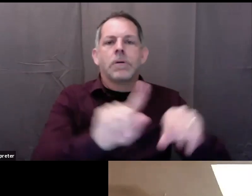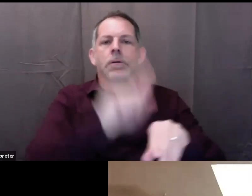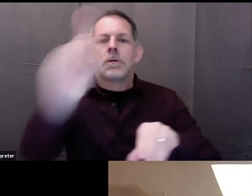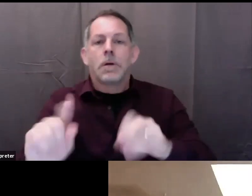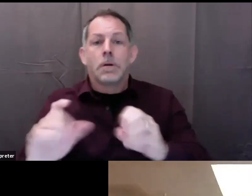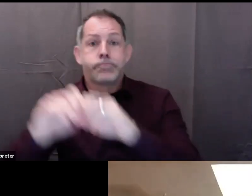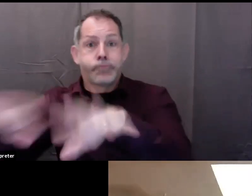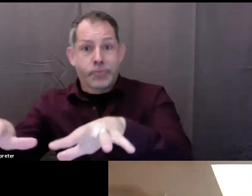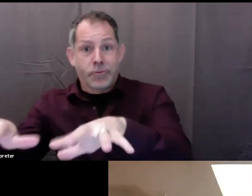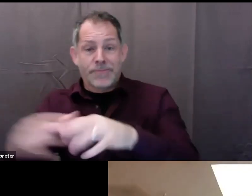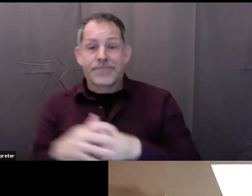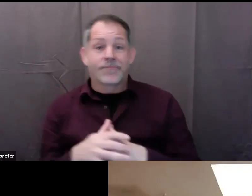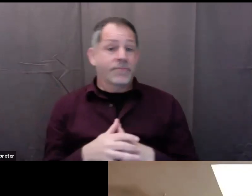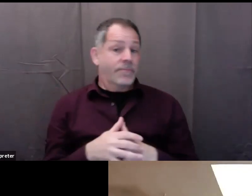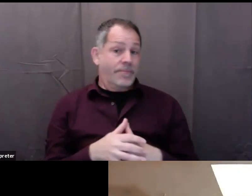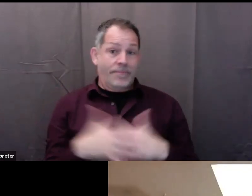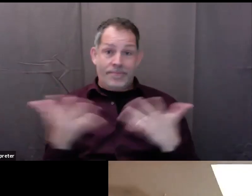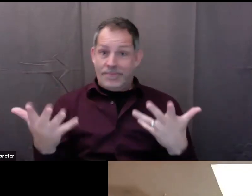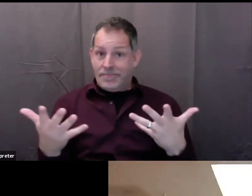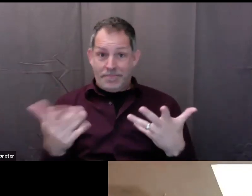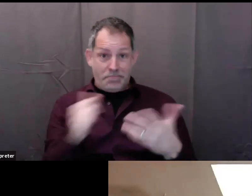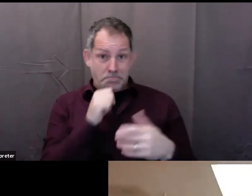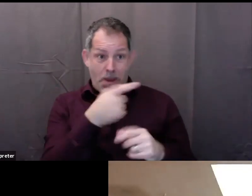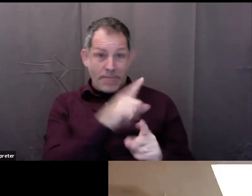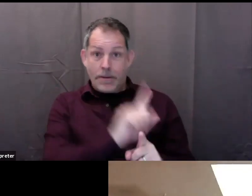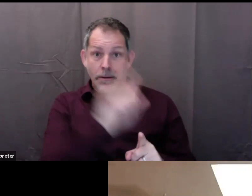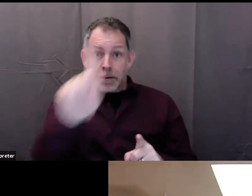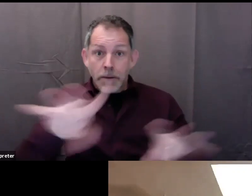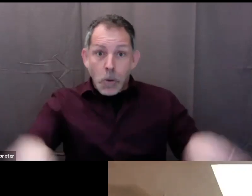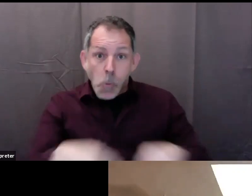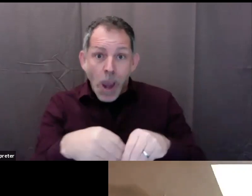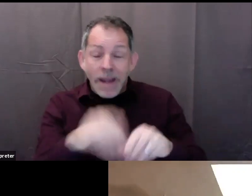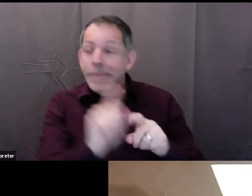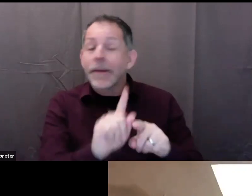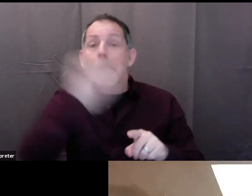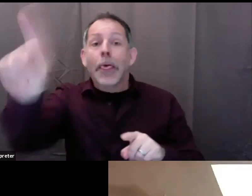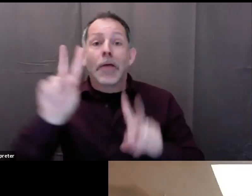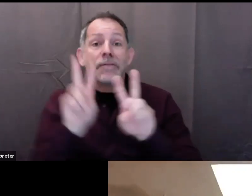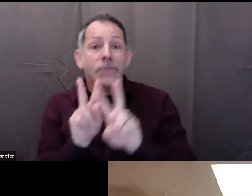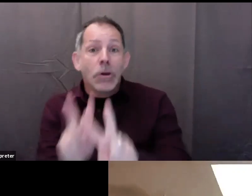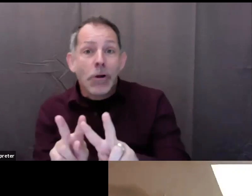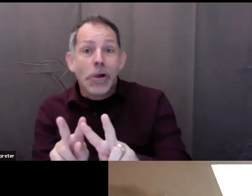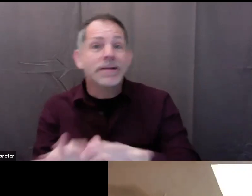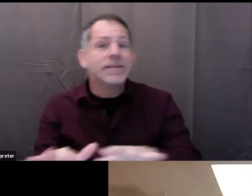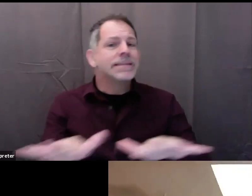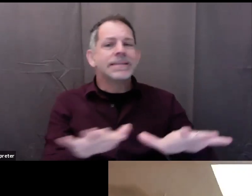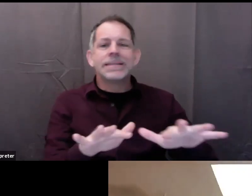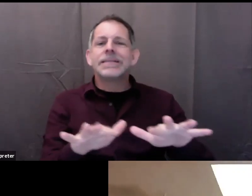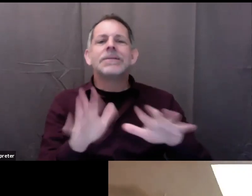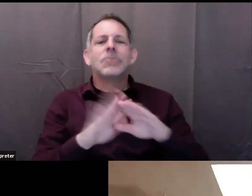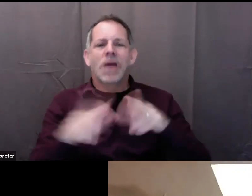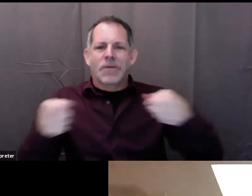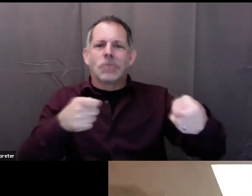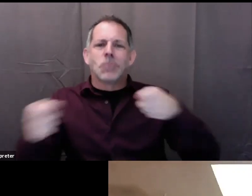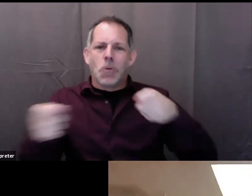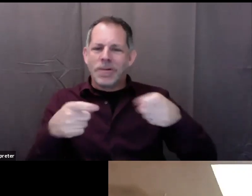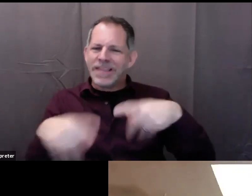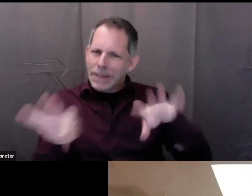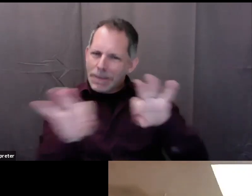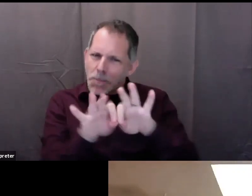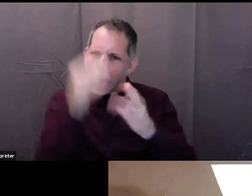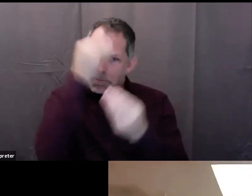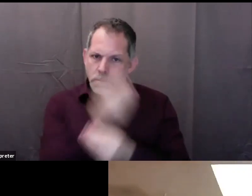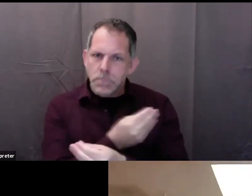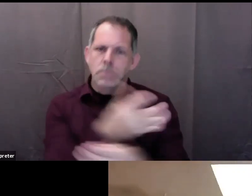permitted through the governor's Safe Start guidance. These are just spontaneous or planned gatherings that